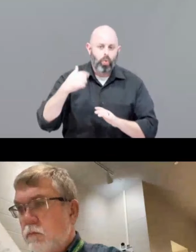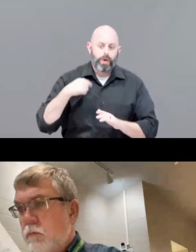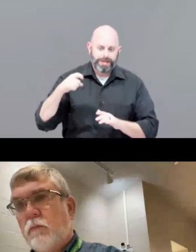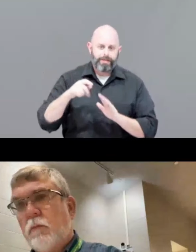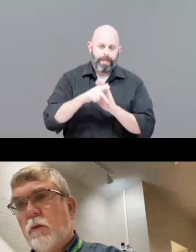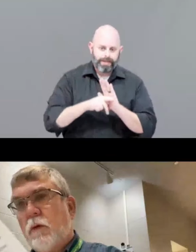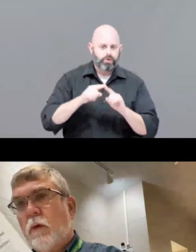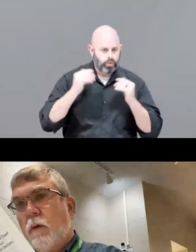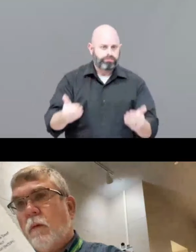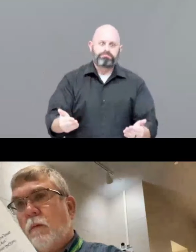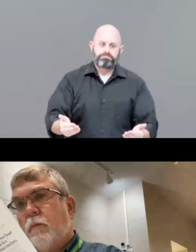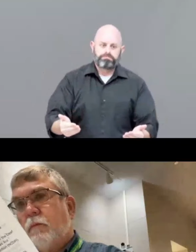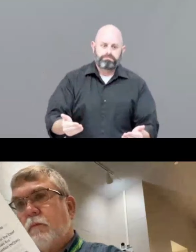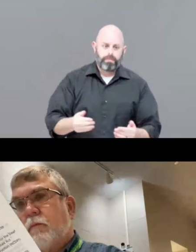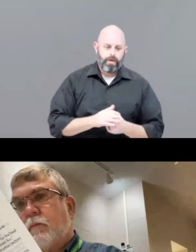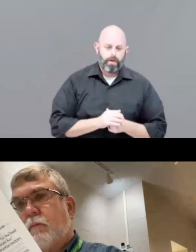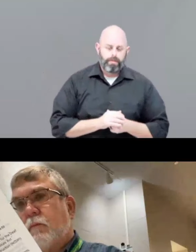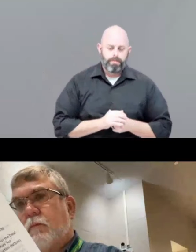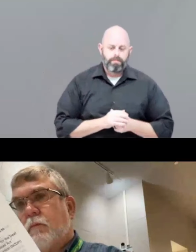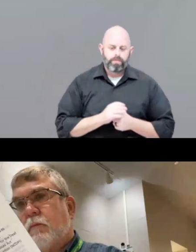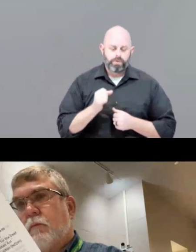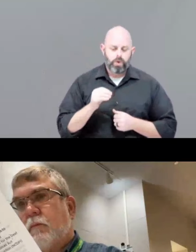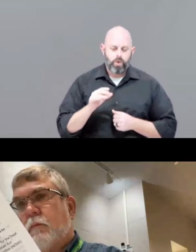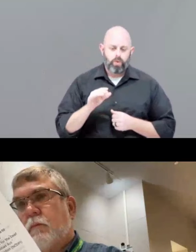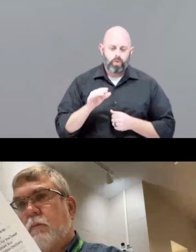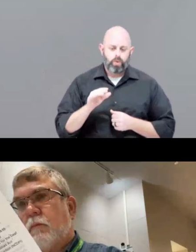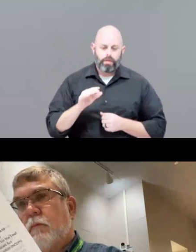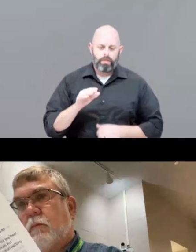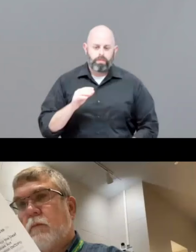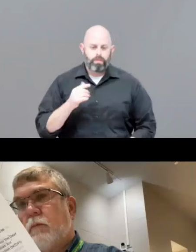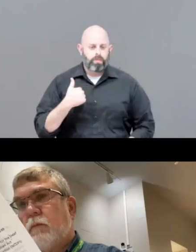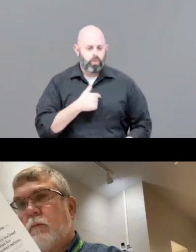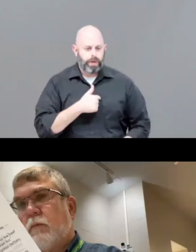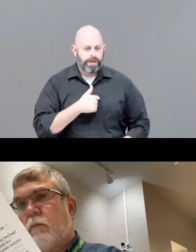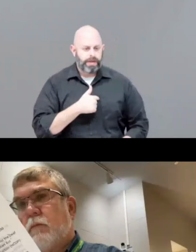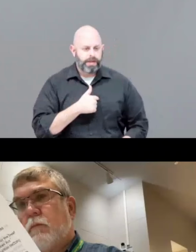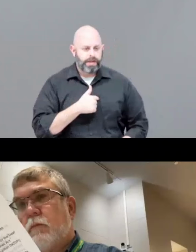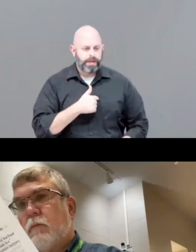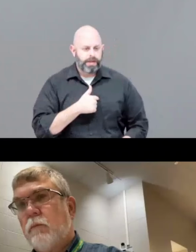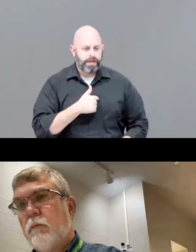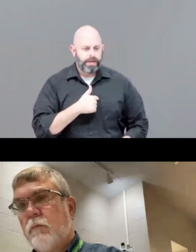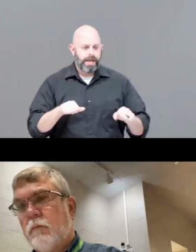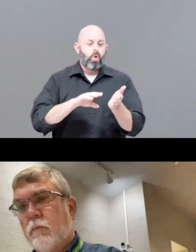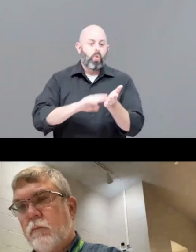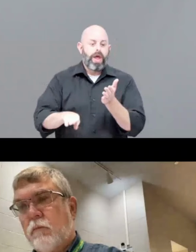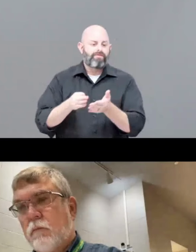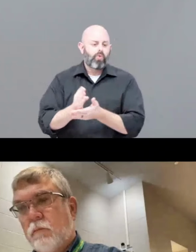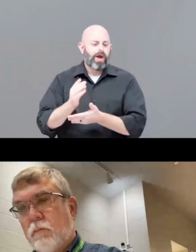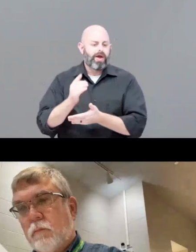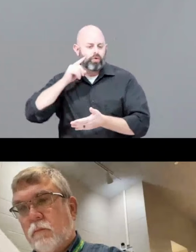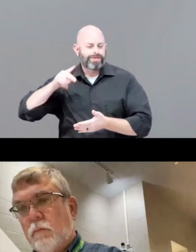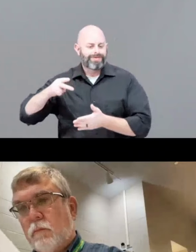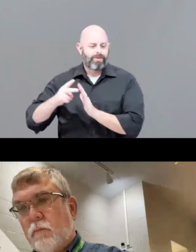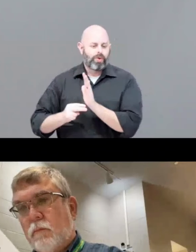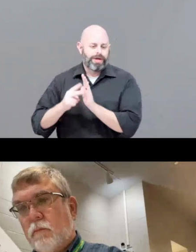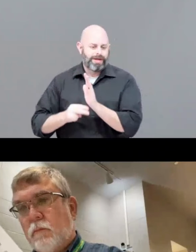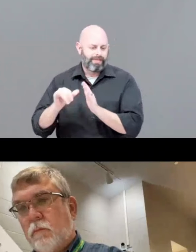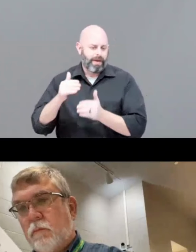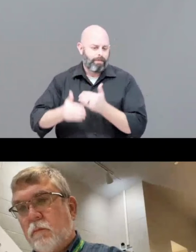be able to move forward. And so we can waive the right for the second reading through